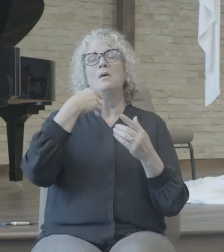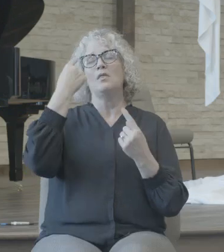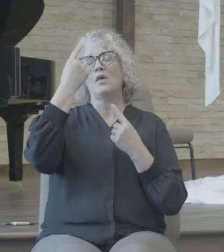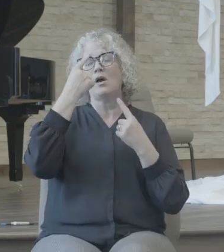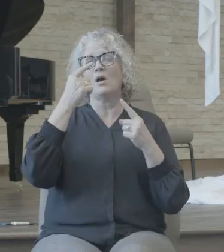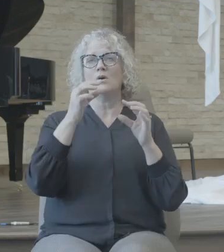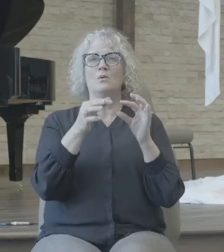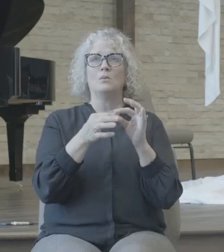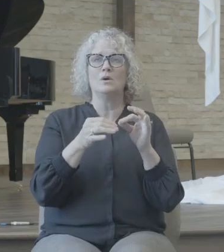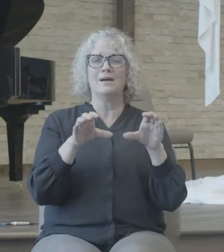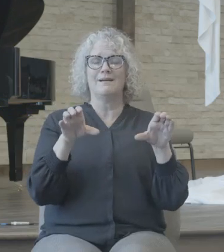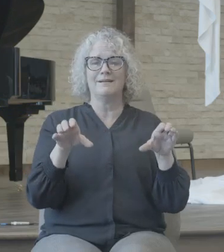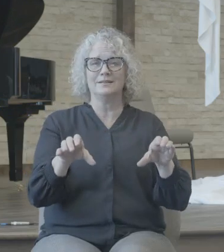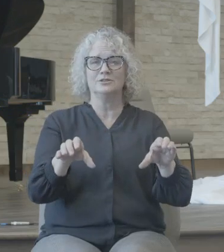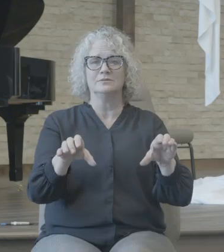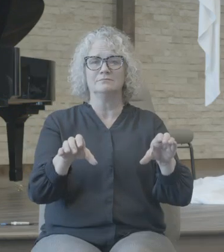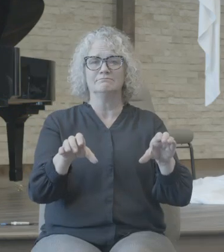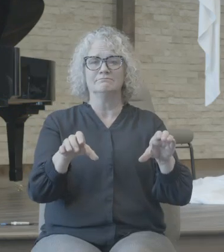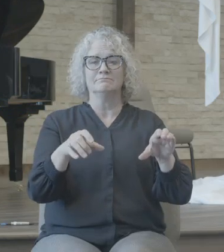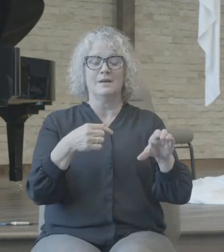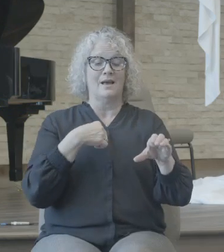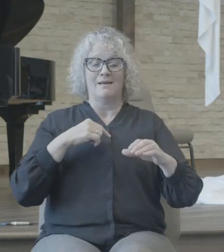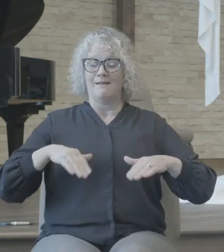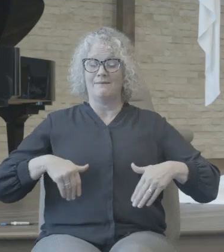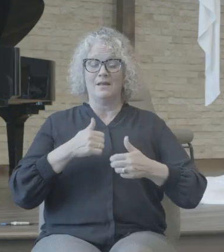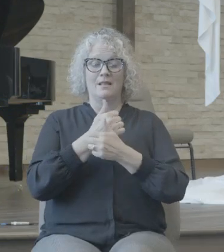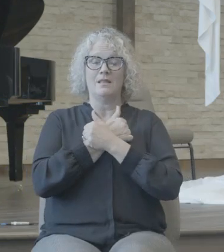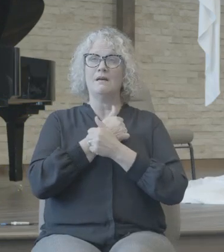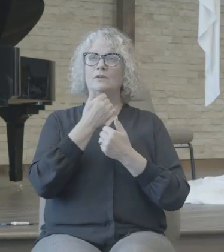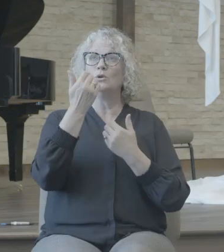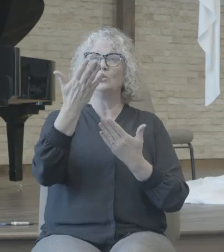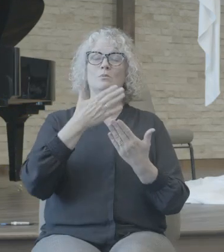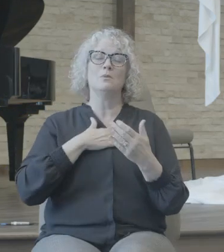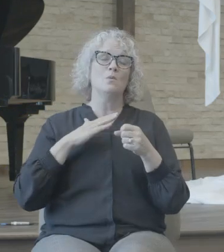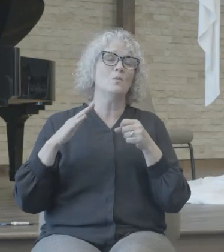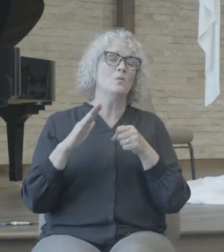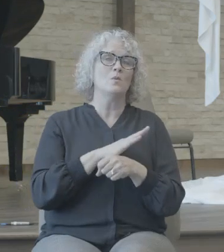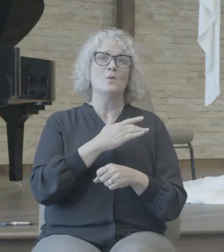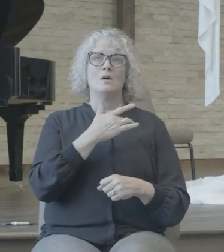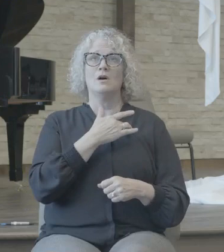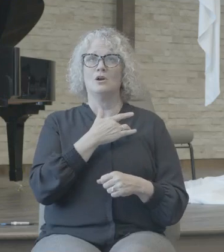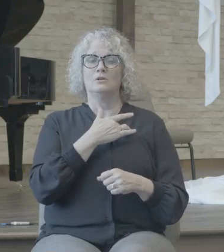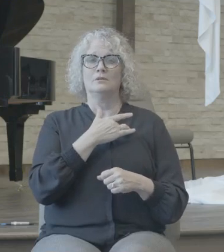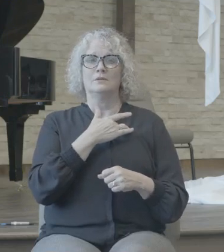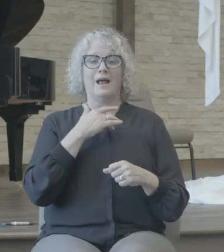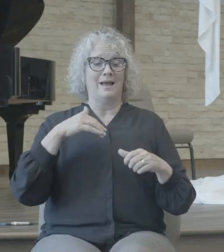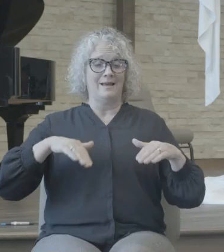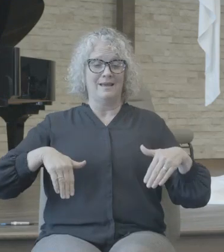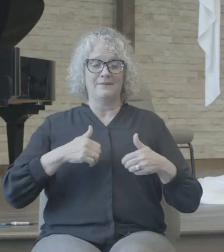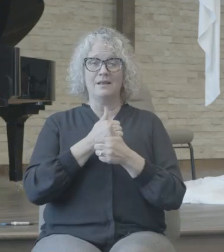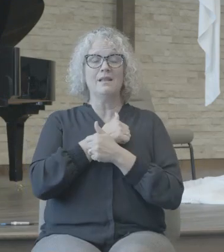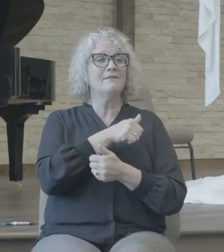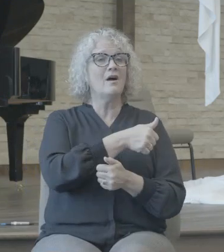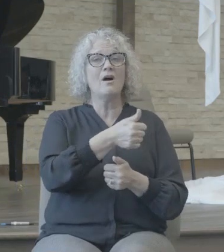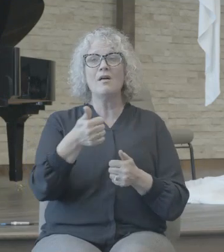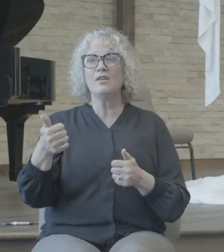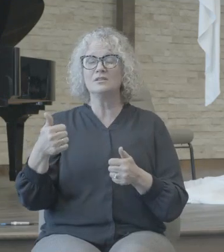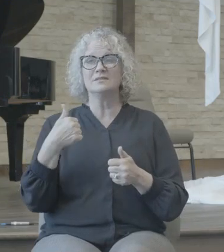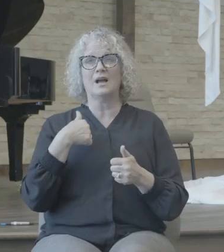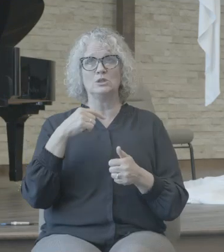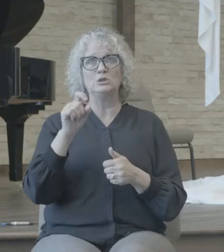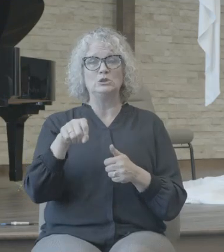and actions. I have not loved you with my whole heart. I have not loved others as I